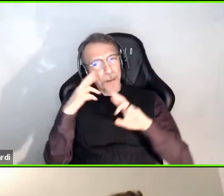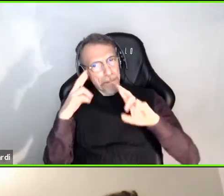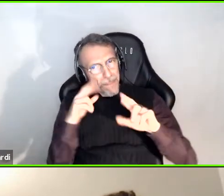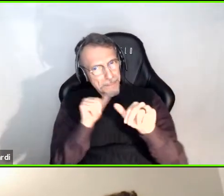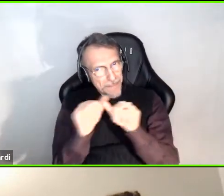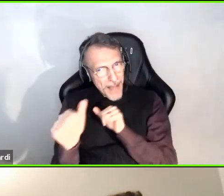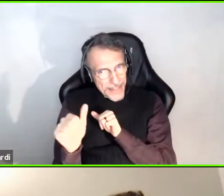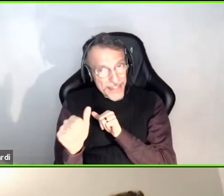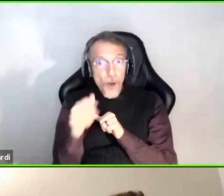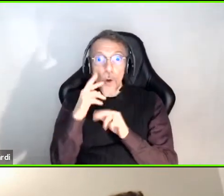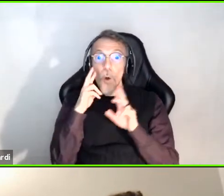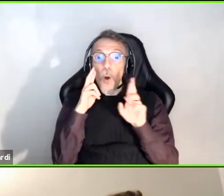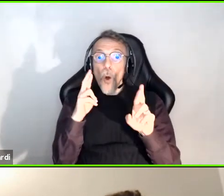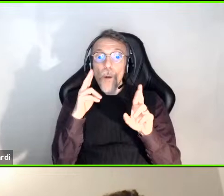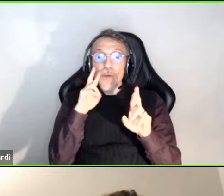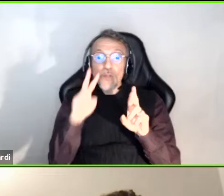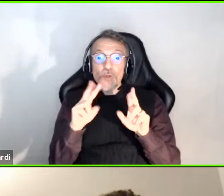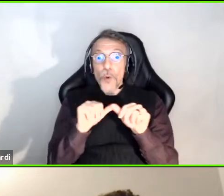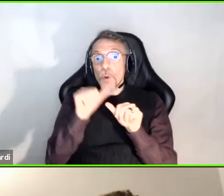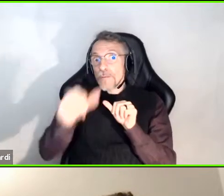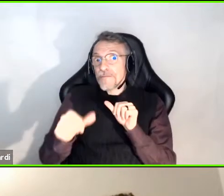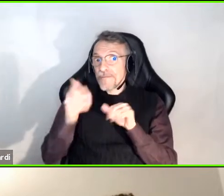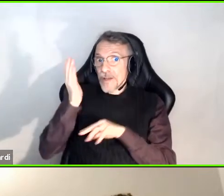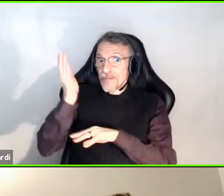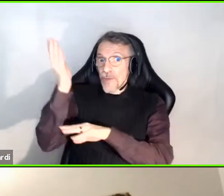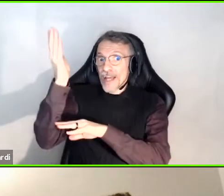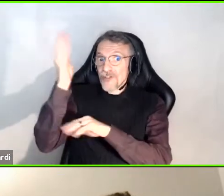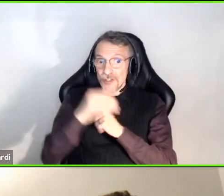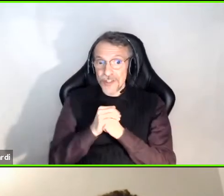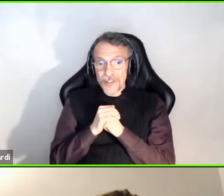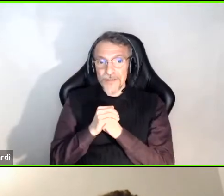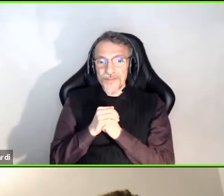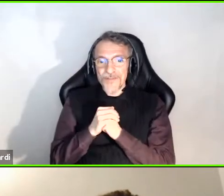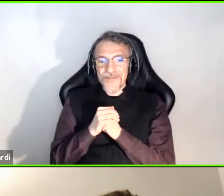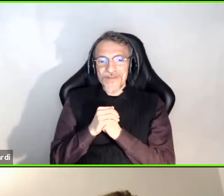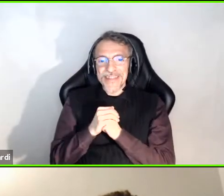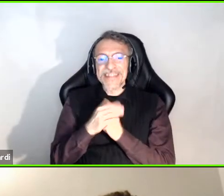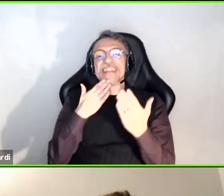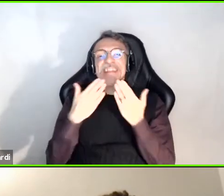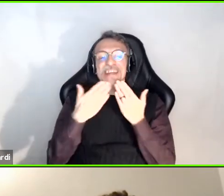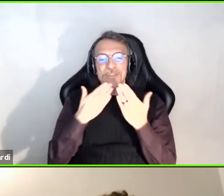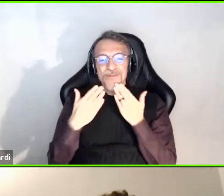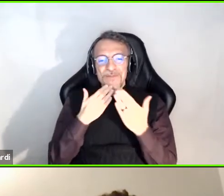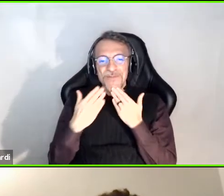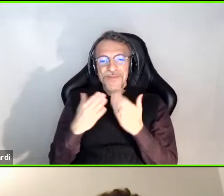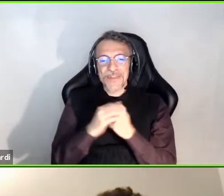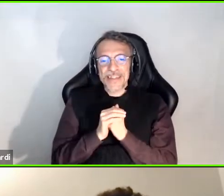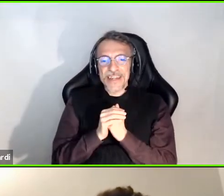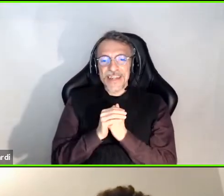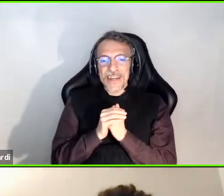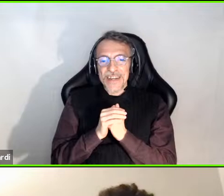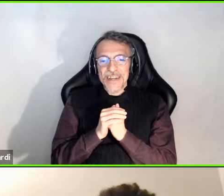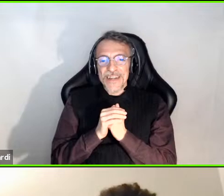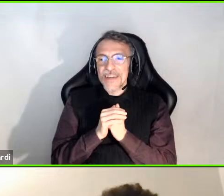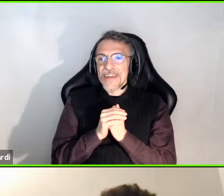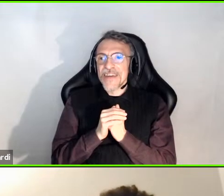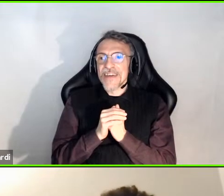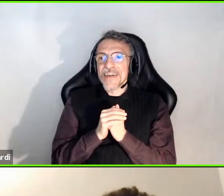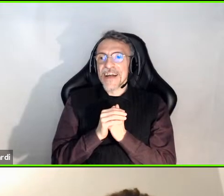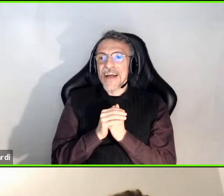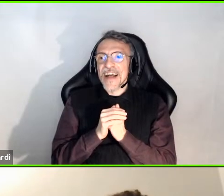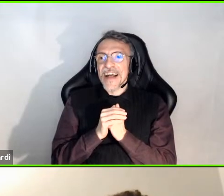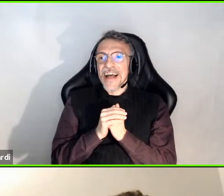see you in subsequent lectures. Thank you. Thank you. I'm sorry I can't have you offer